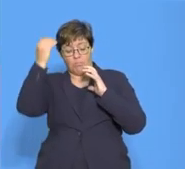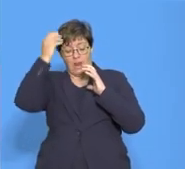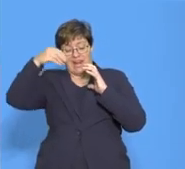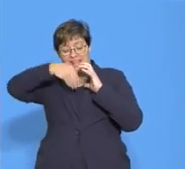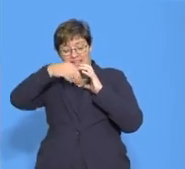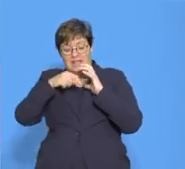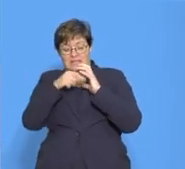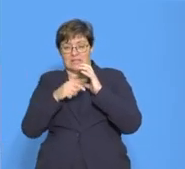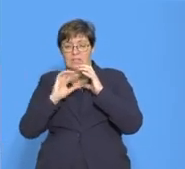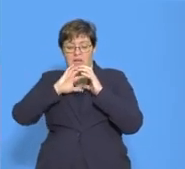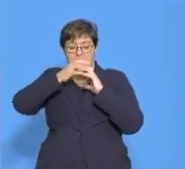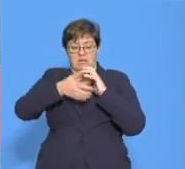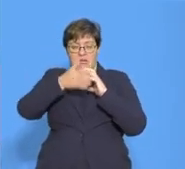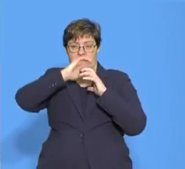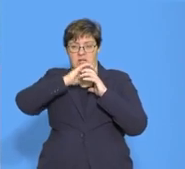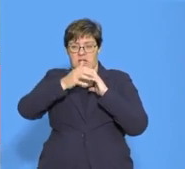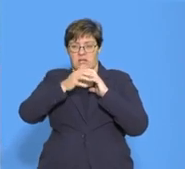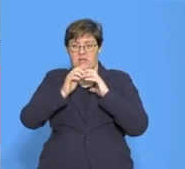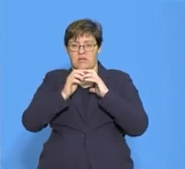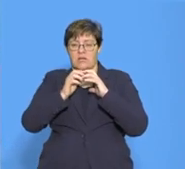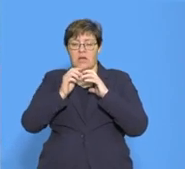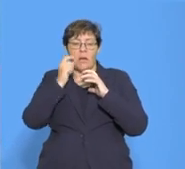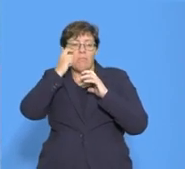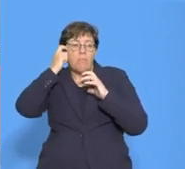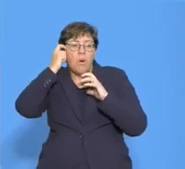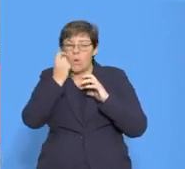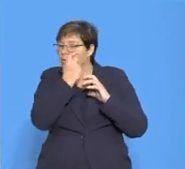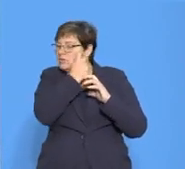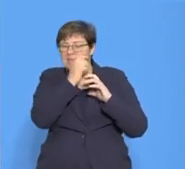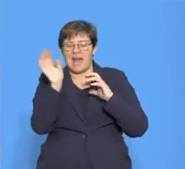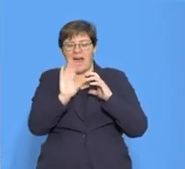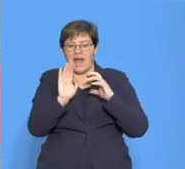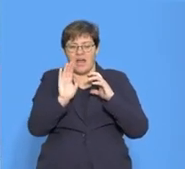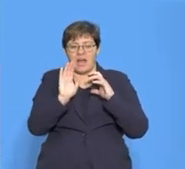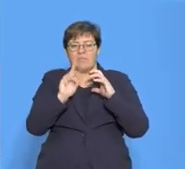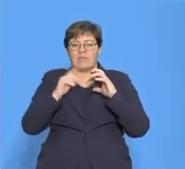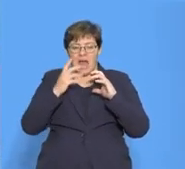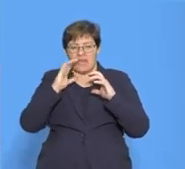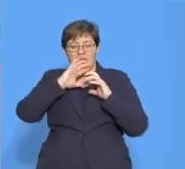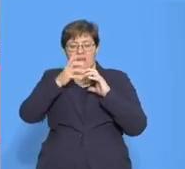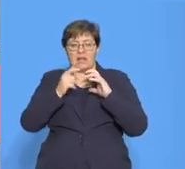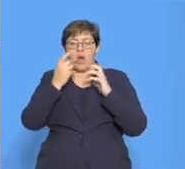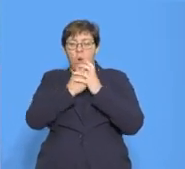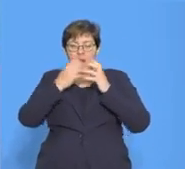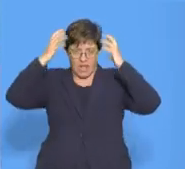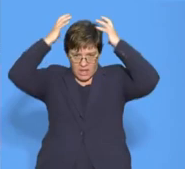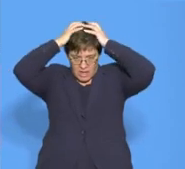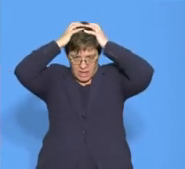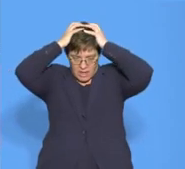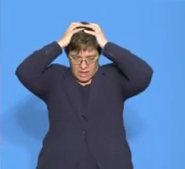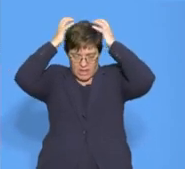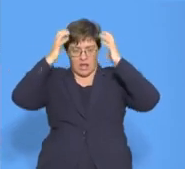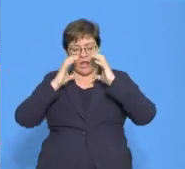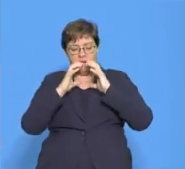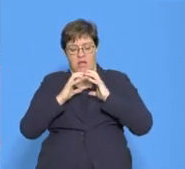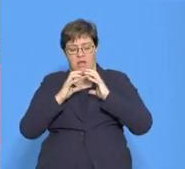only talking about the part that houses the brain. So it's just this part. It's not the facial bones, because then that makes